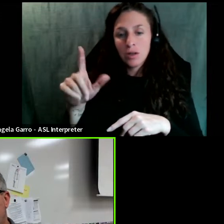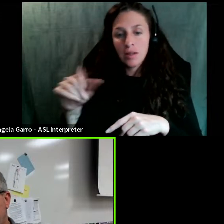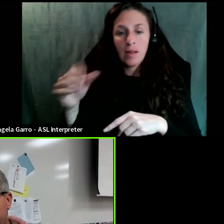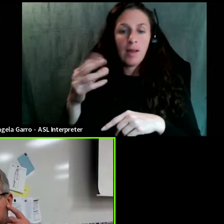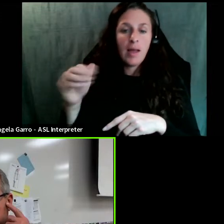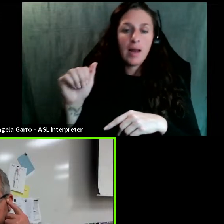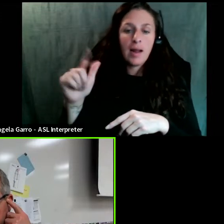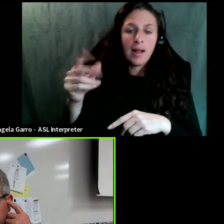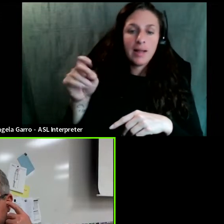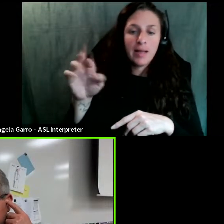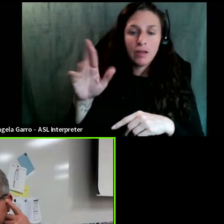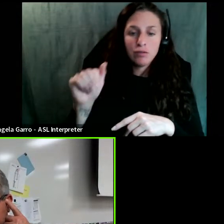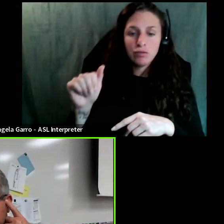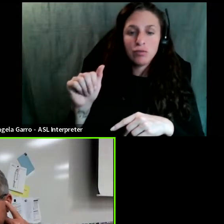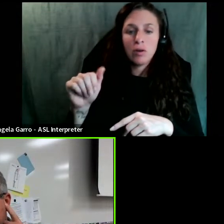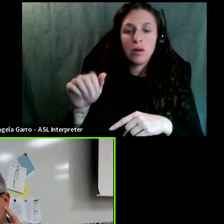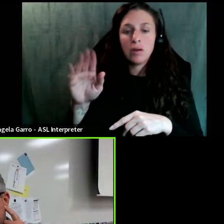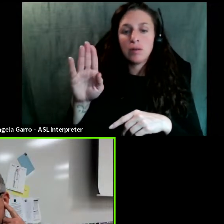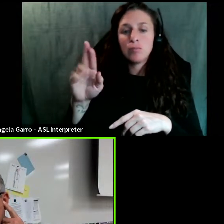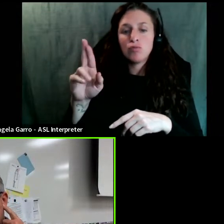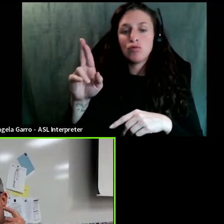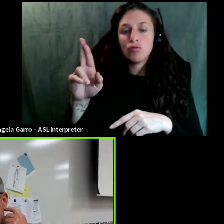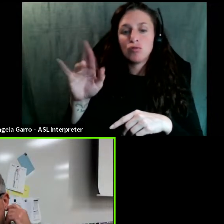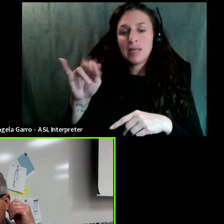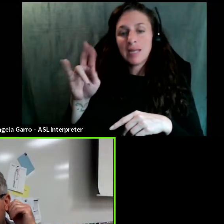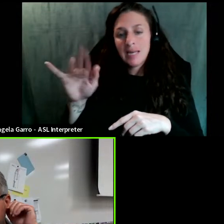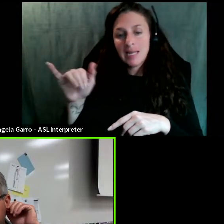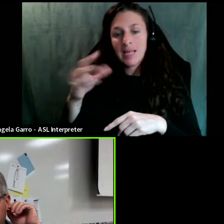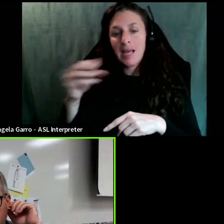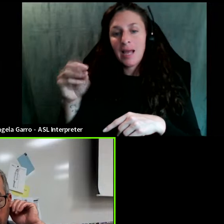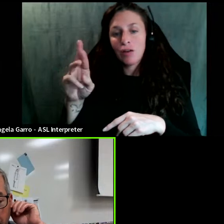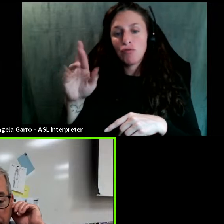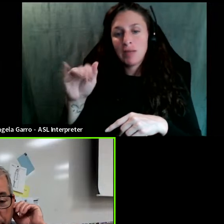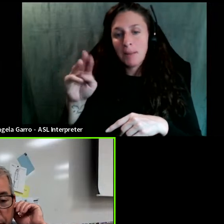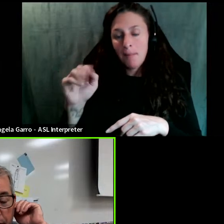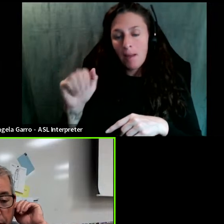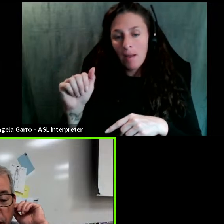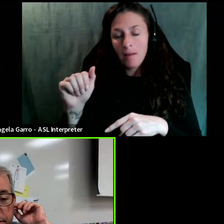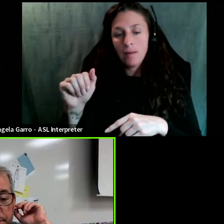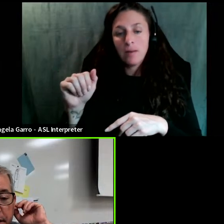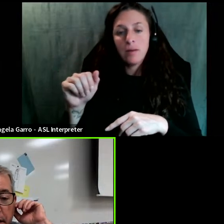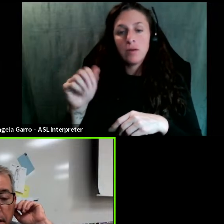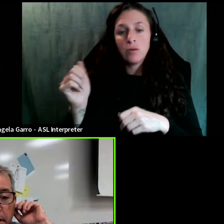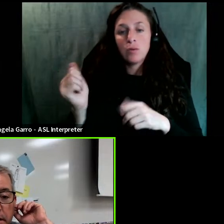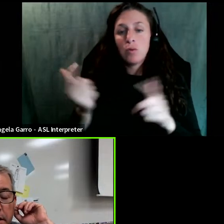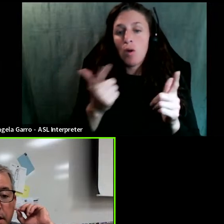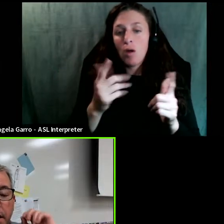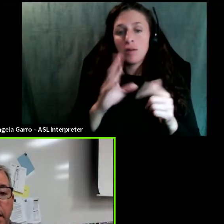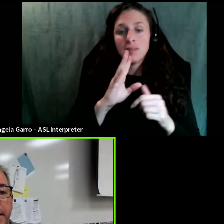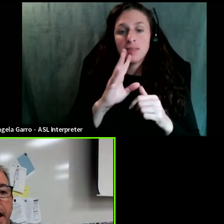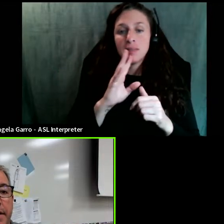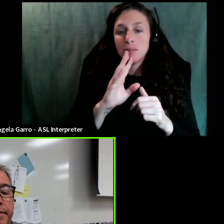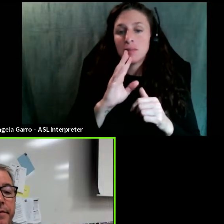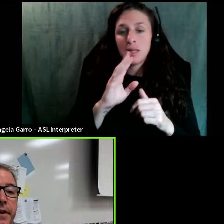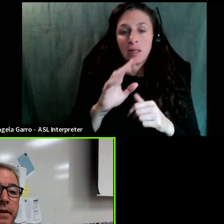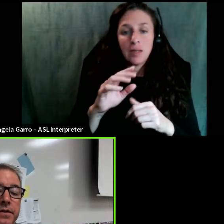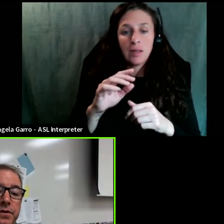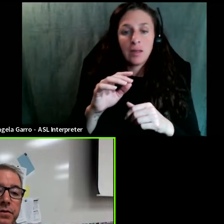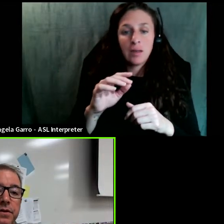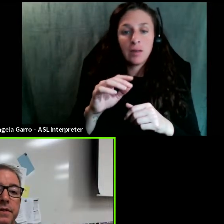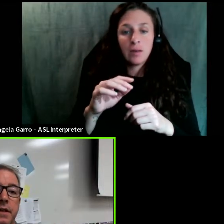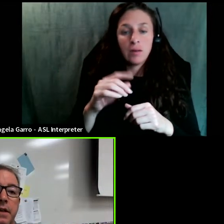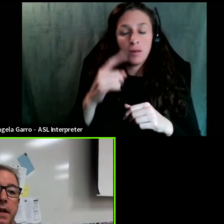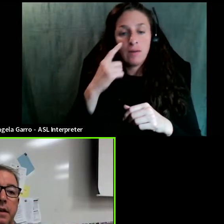spoke, Brittney, sorry, and Rema, all speaking on behalf of